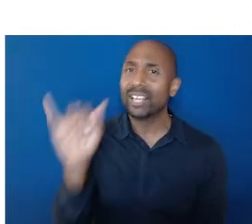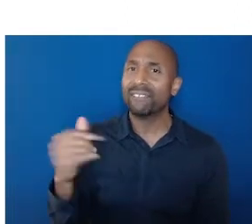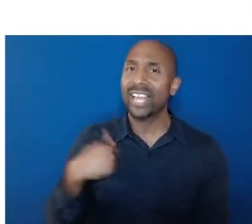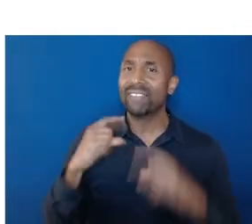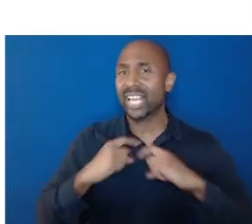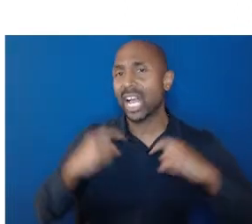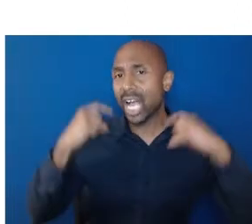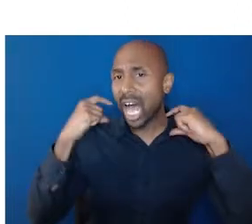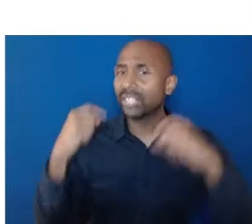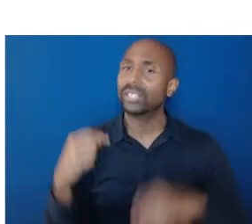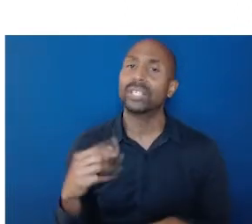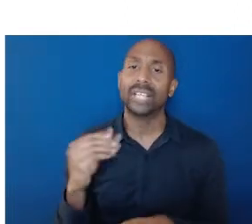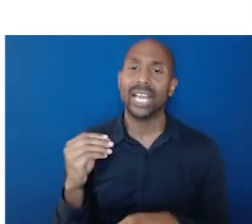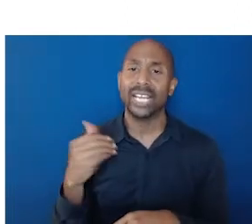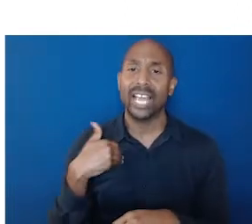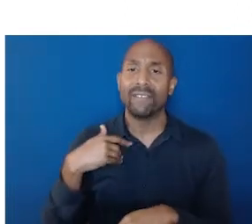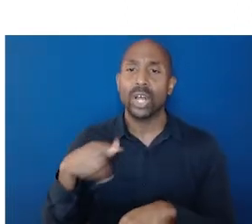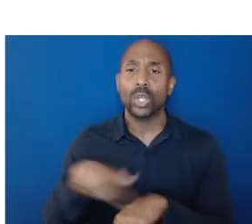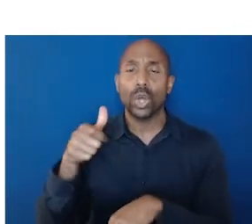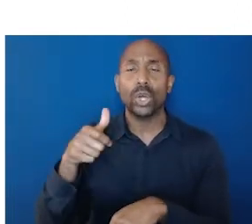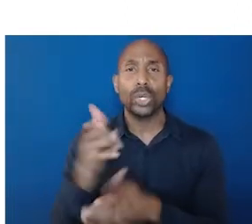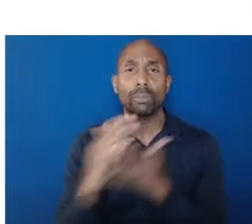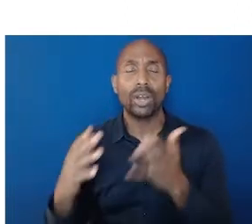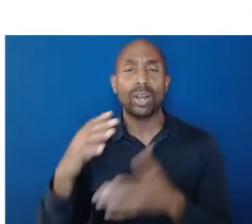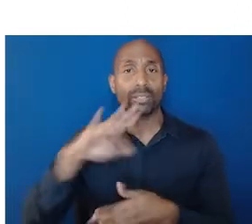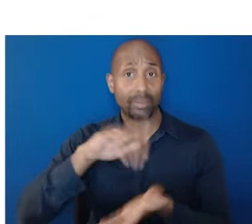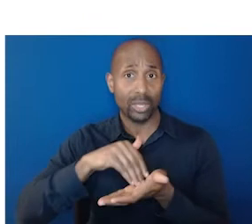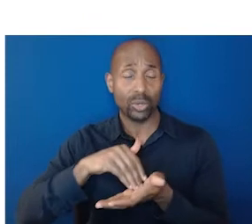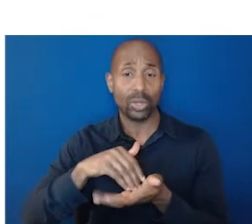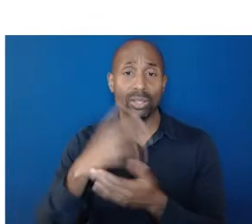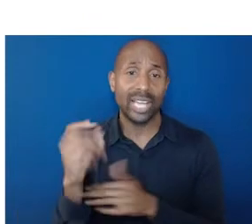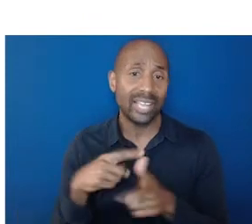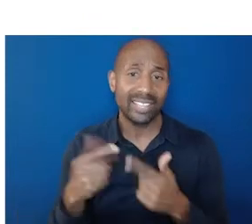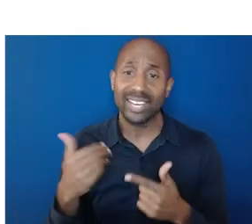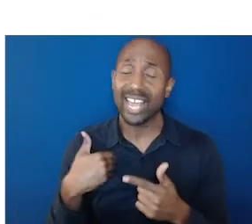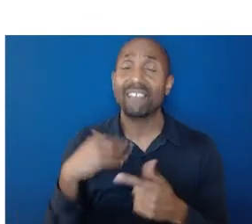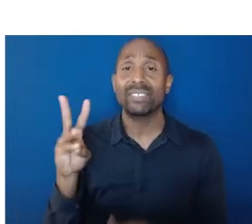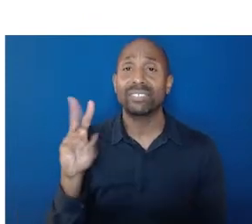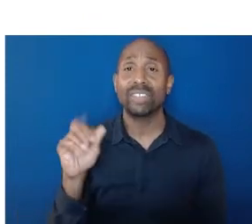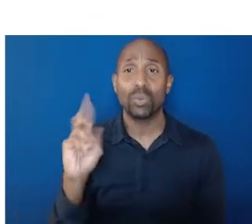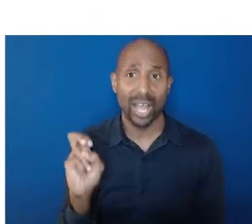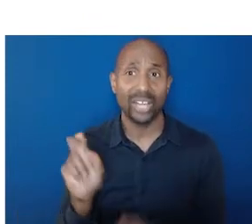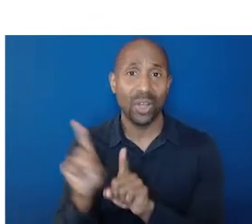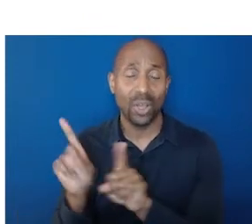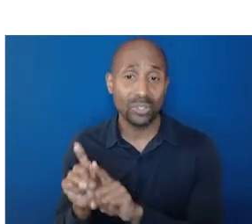long a long piece in the middle, and then there's all the wire,